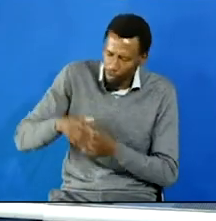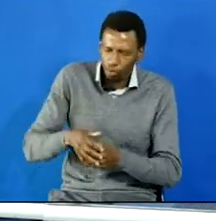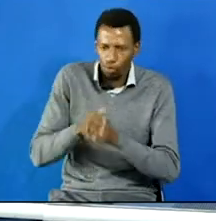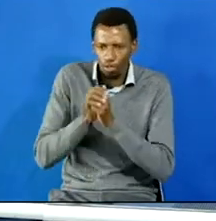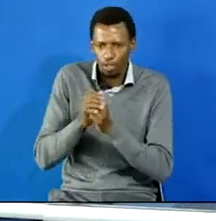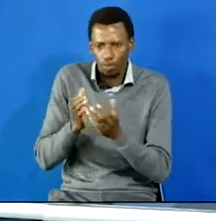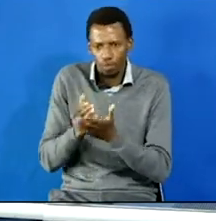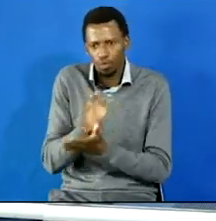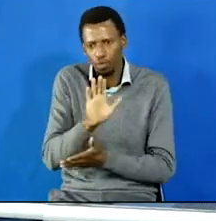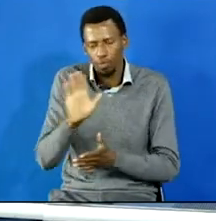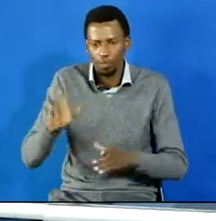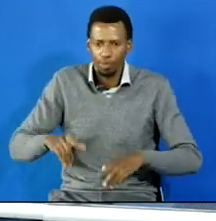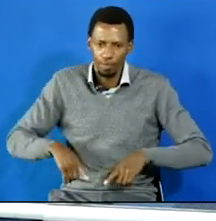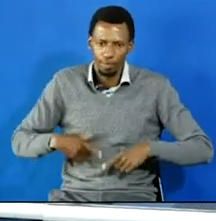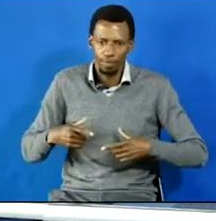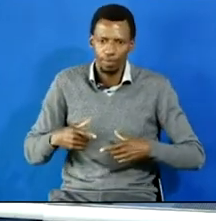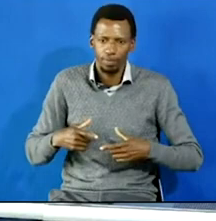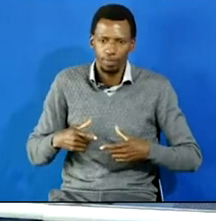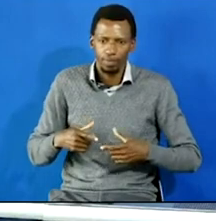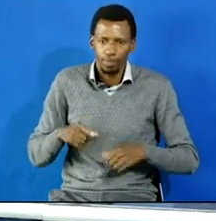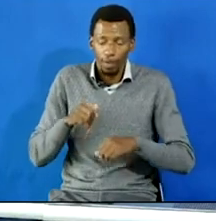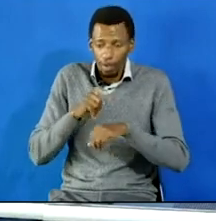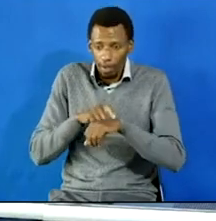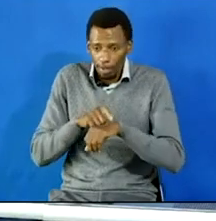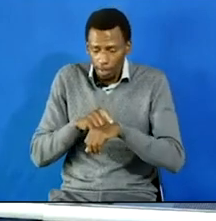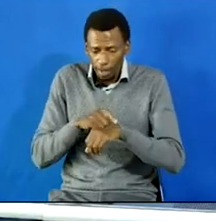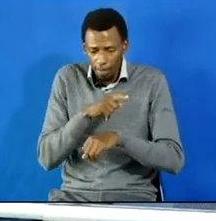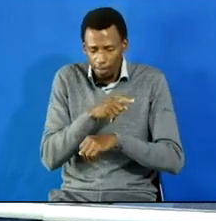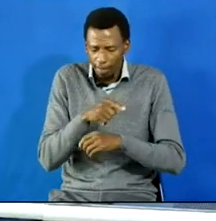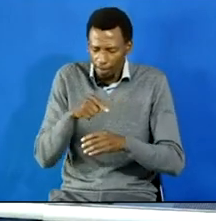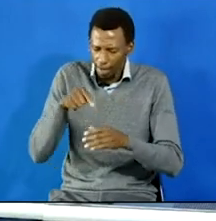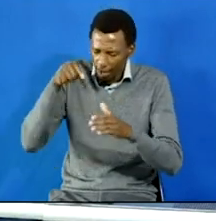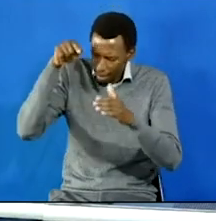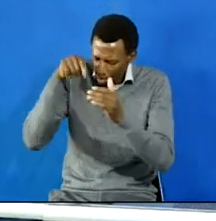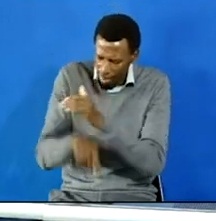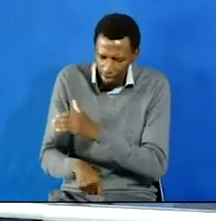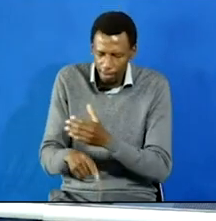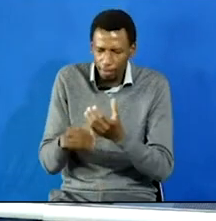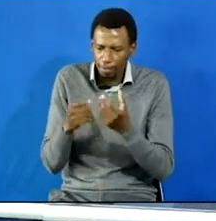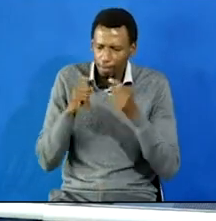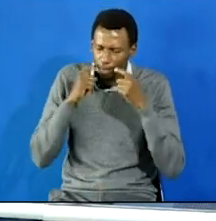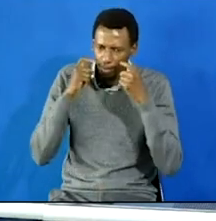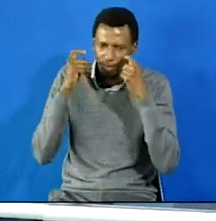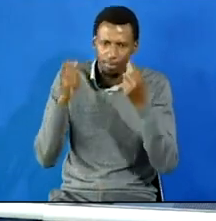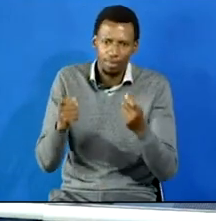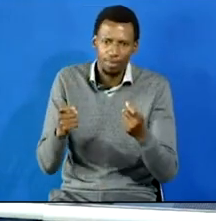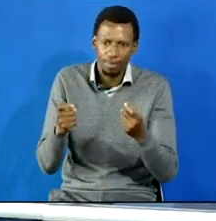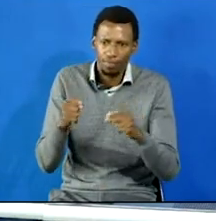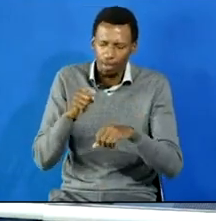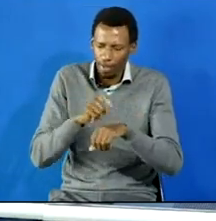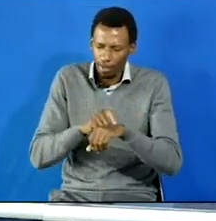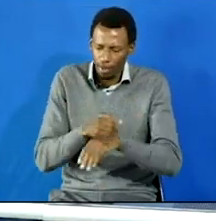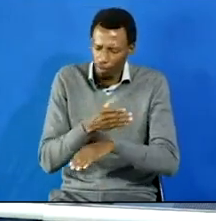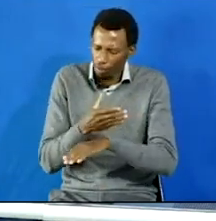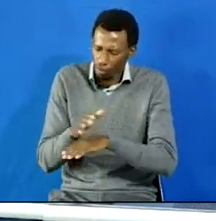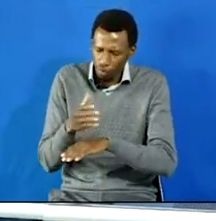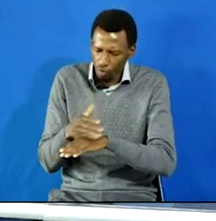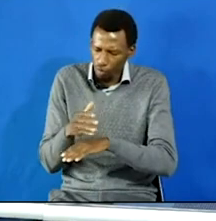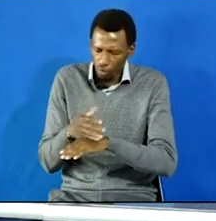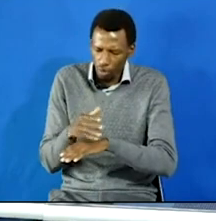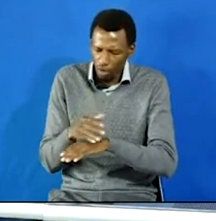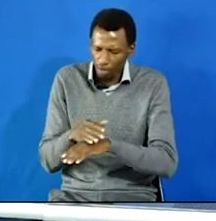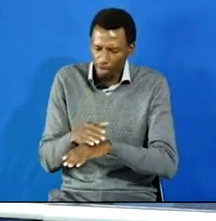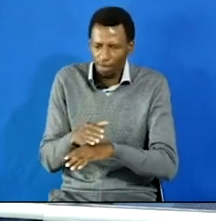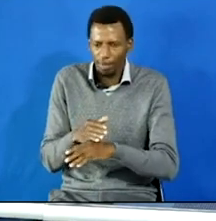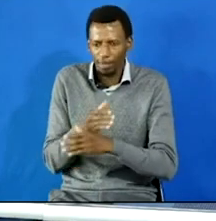life. And after dying in sin, after wasting completely,